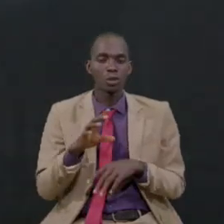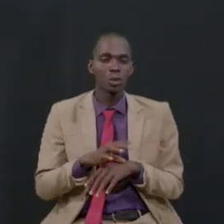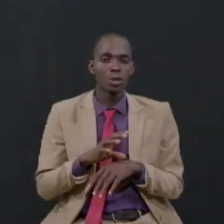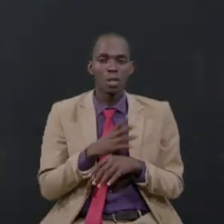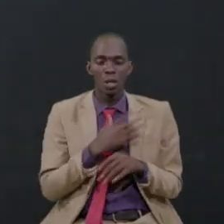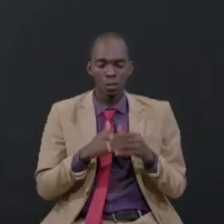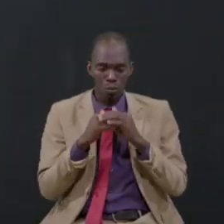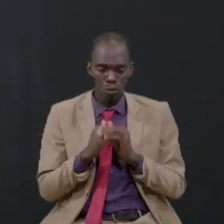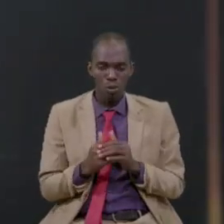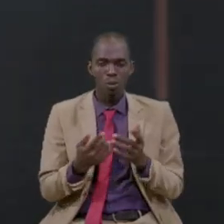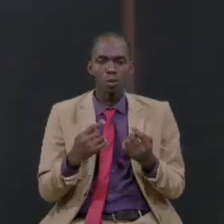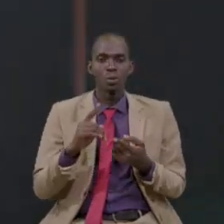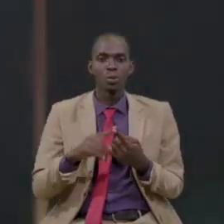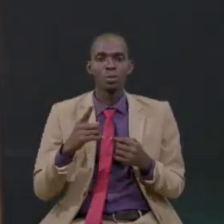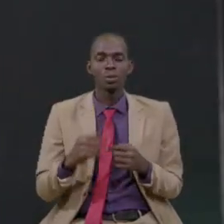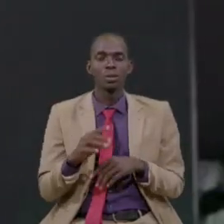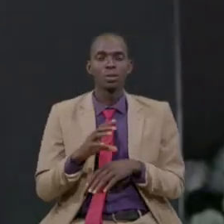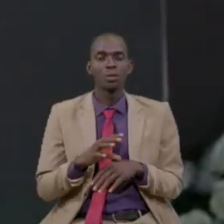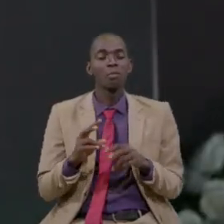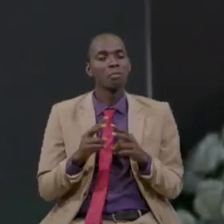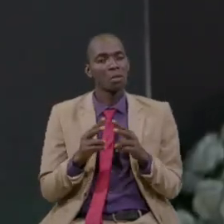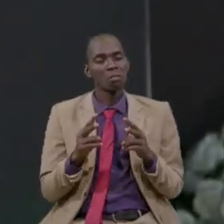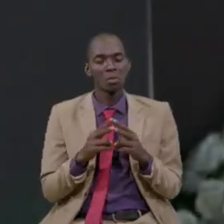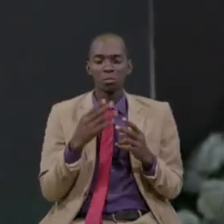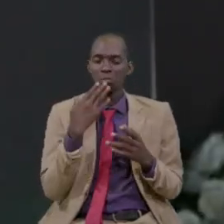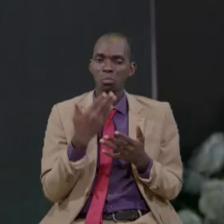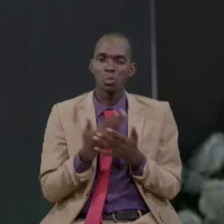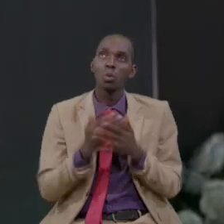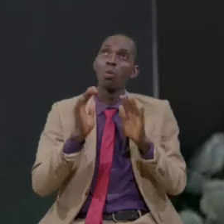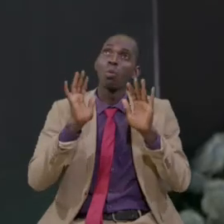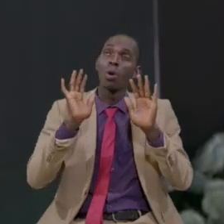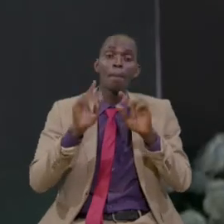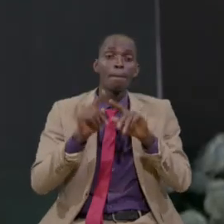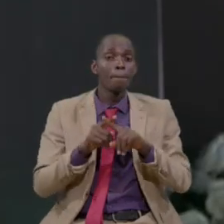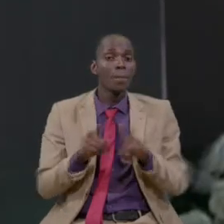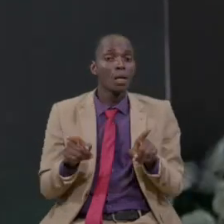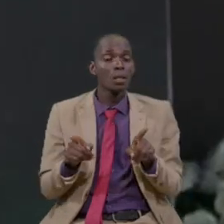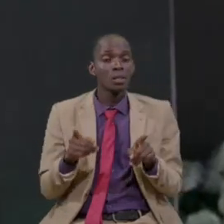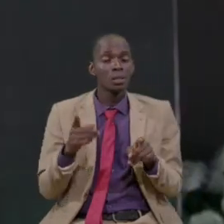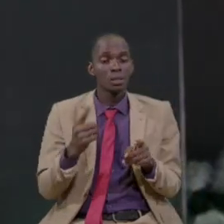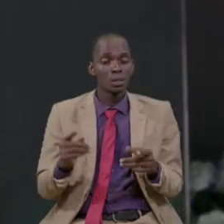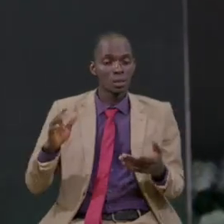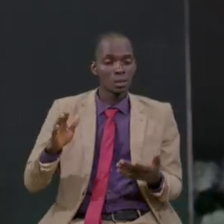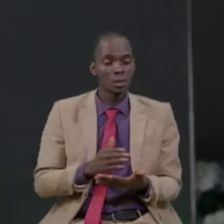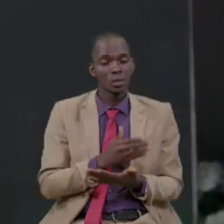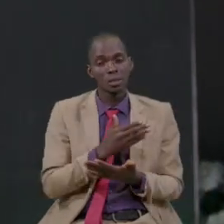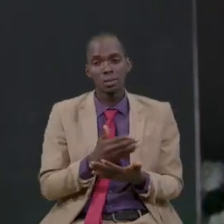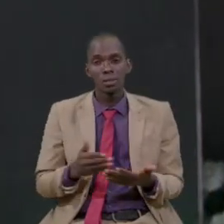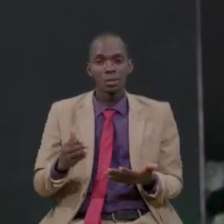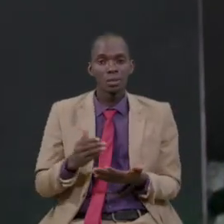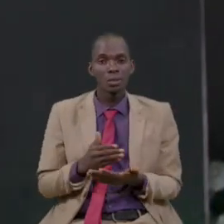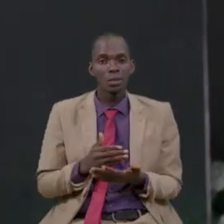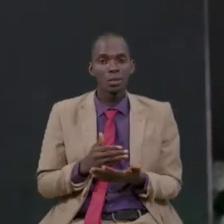into, very good, wonderful, but the music, as good as it